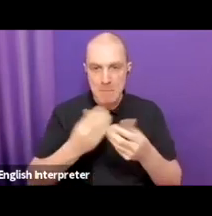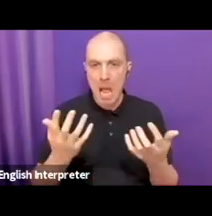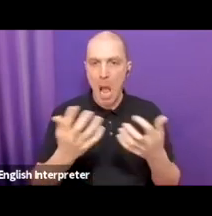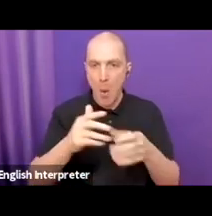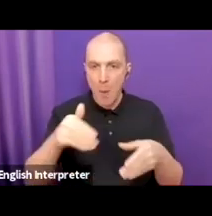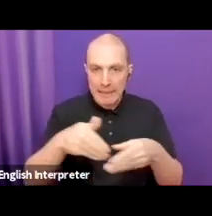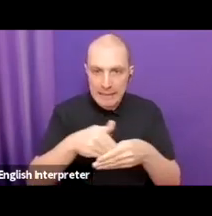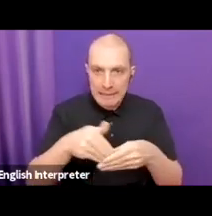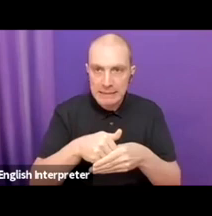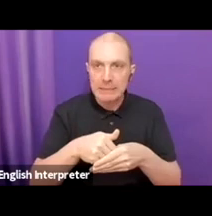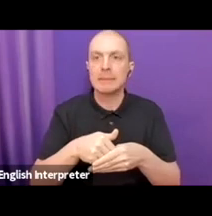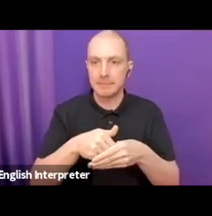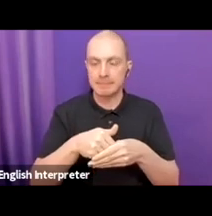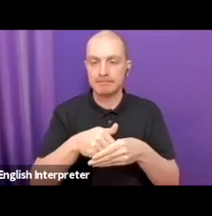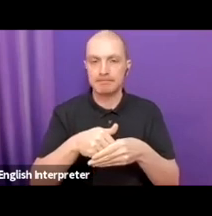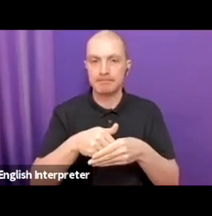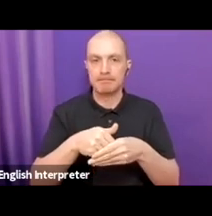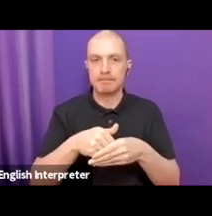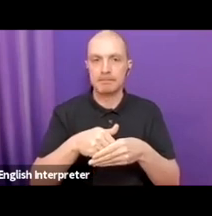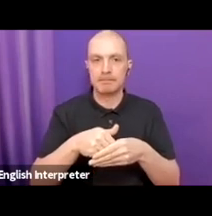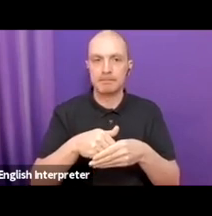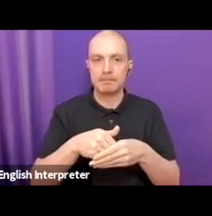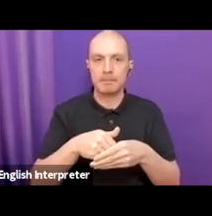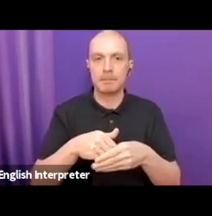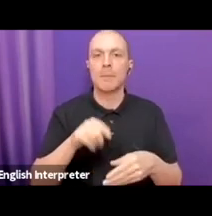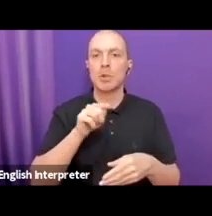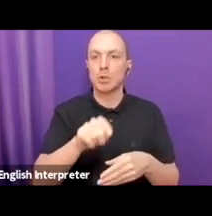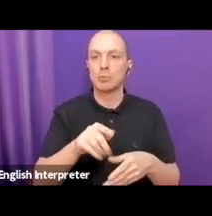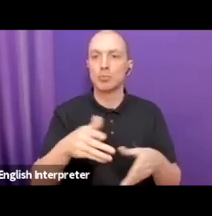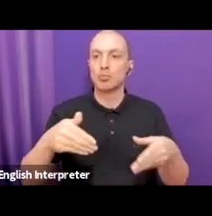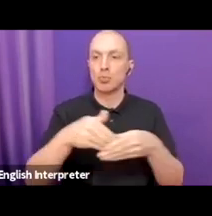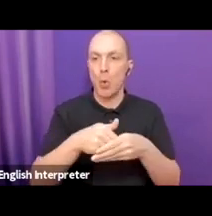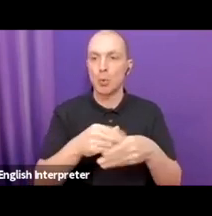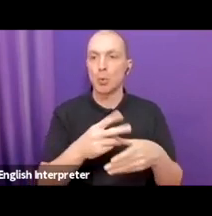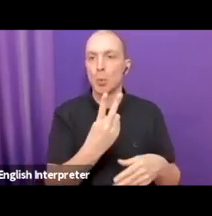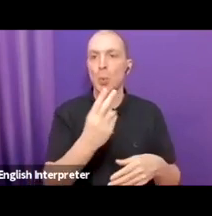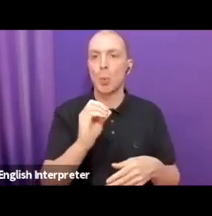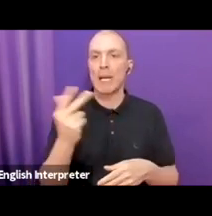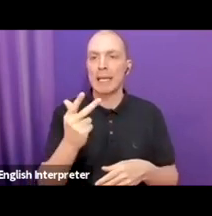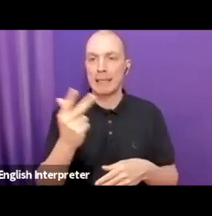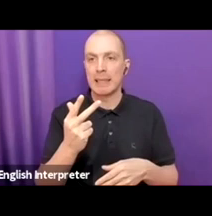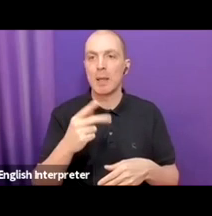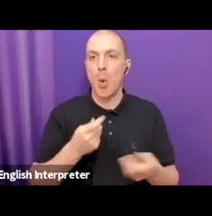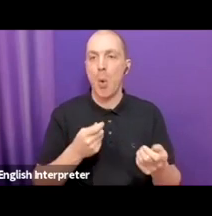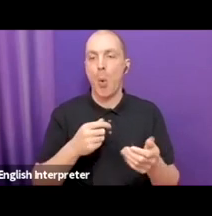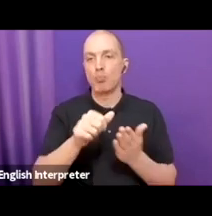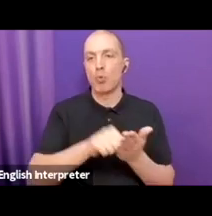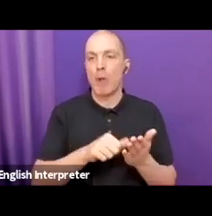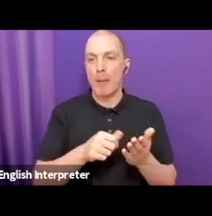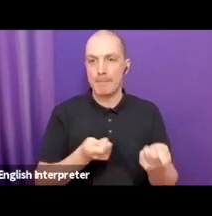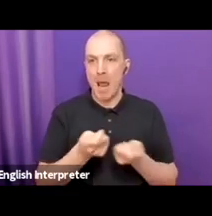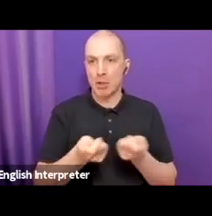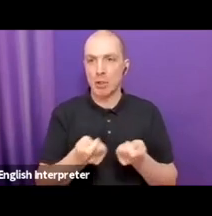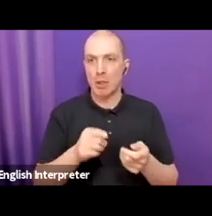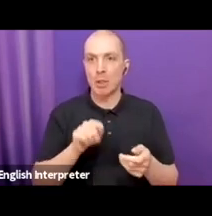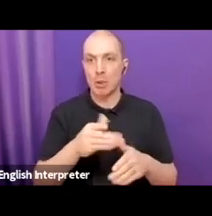Nicoletta joined UPR Info in July 2018 as a programme manager. Before she worked at UPR, she worked at the International